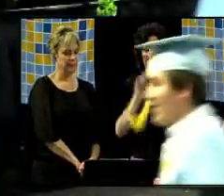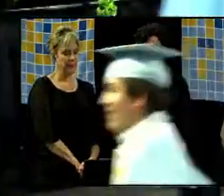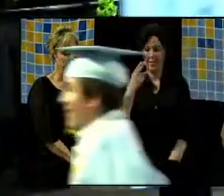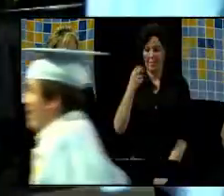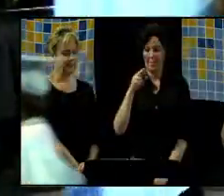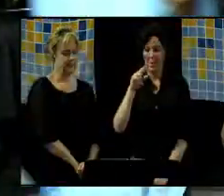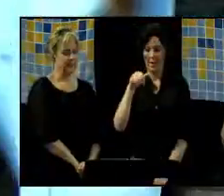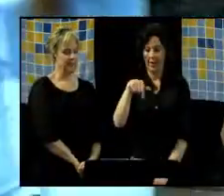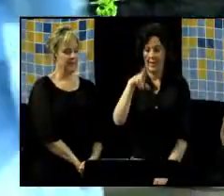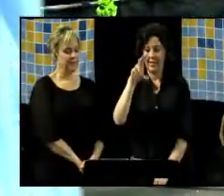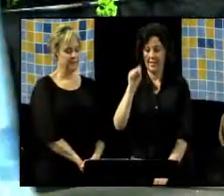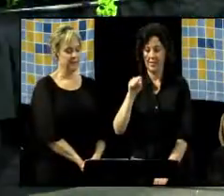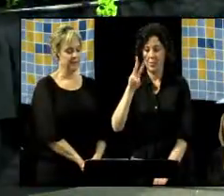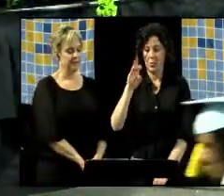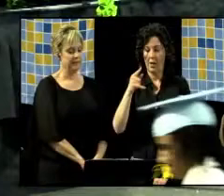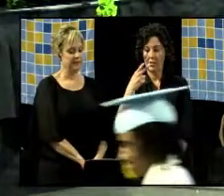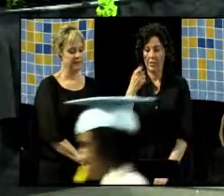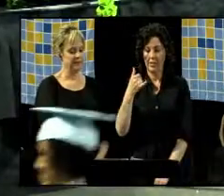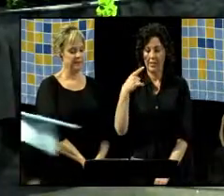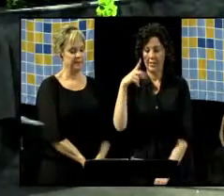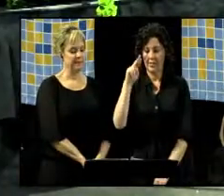Marquise Lamaris Washington,